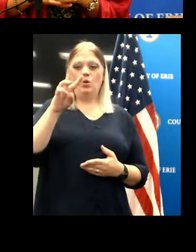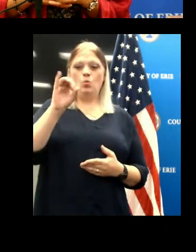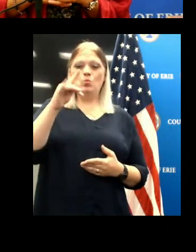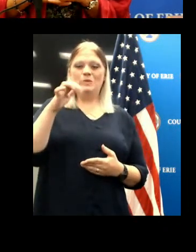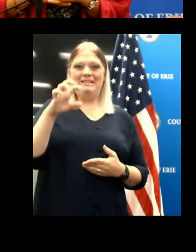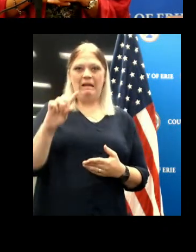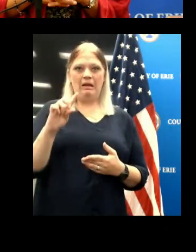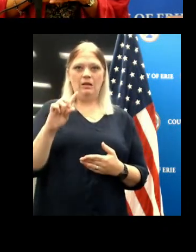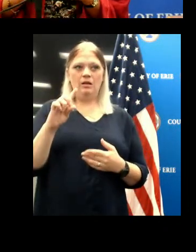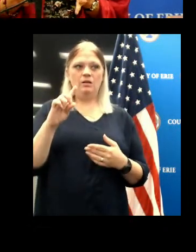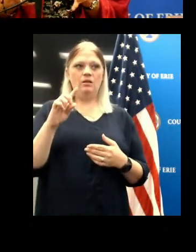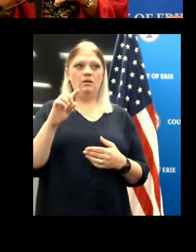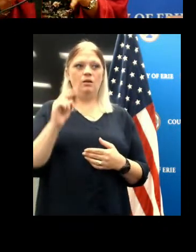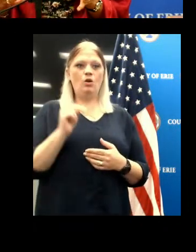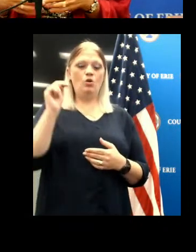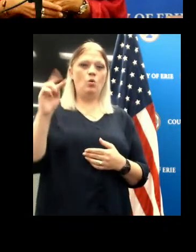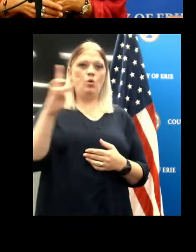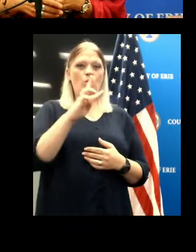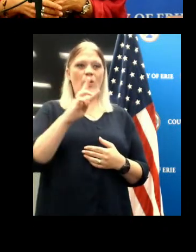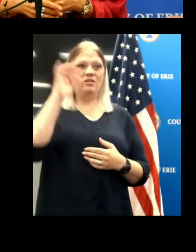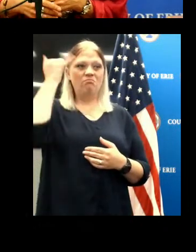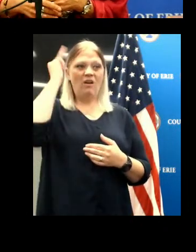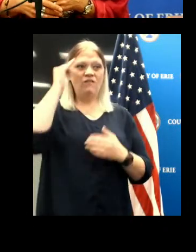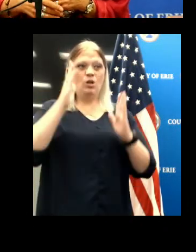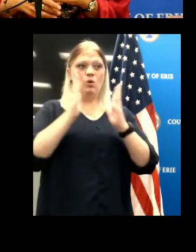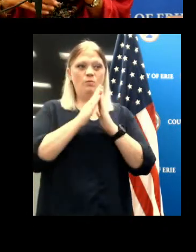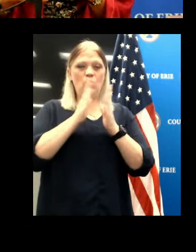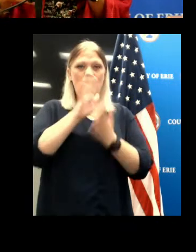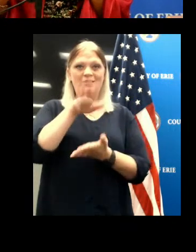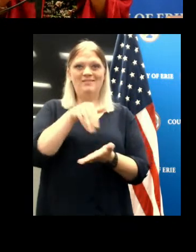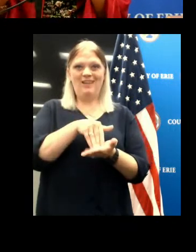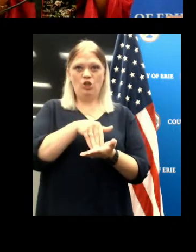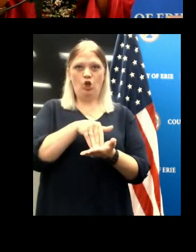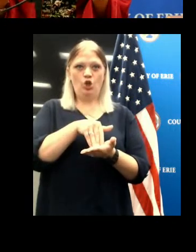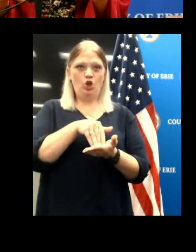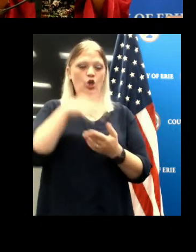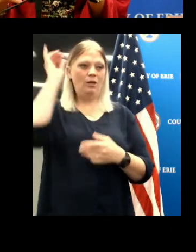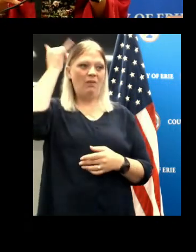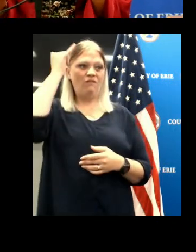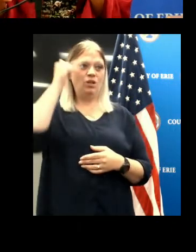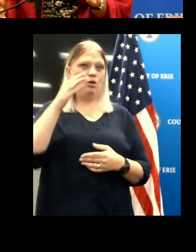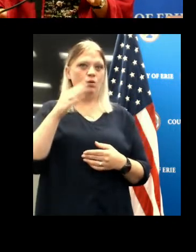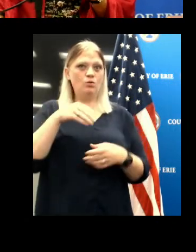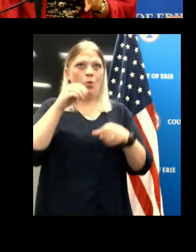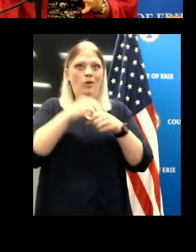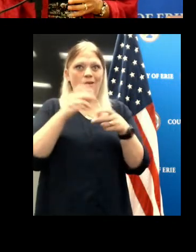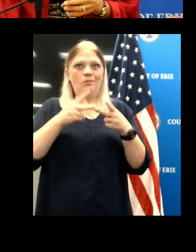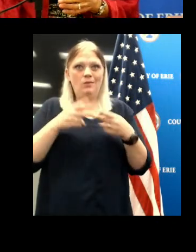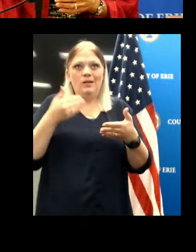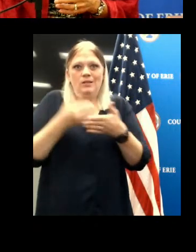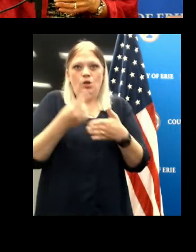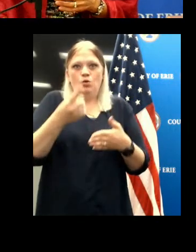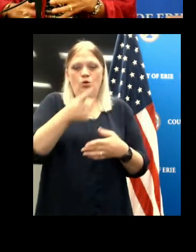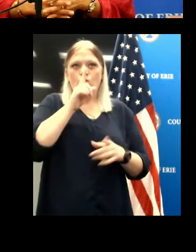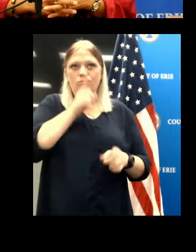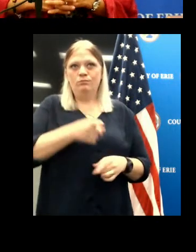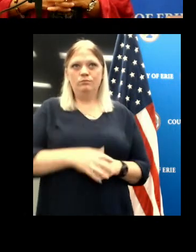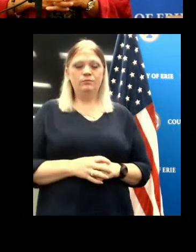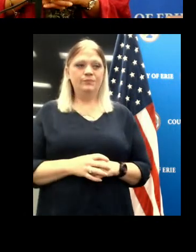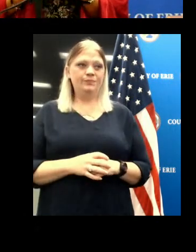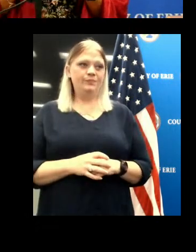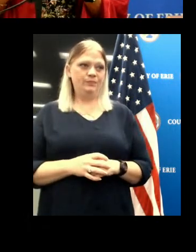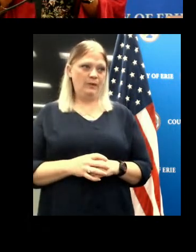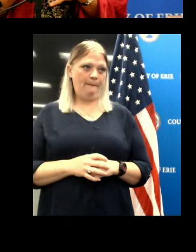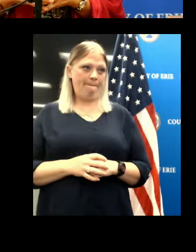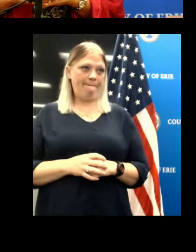and in Northwest Buffalo Community Center in the city of Buffalo. So again, we will be in a place near you.